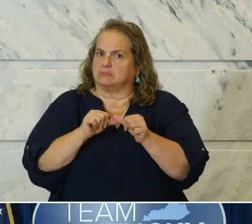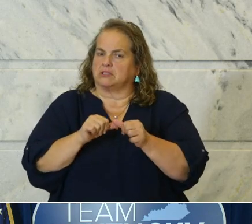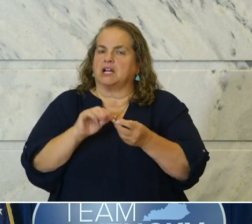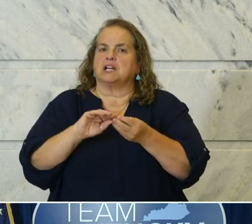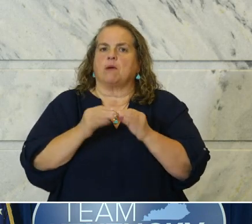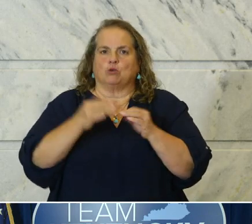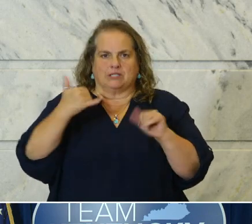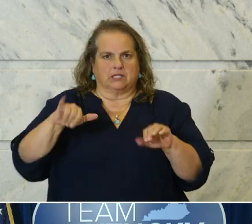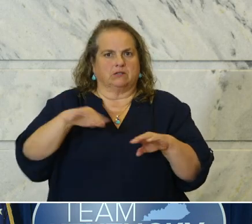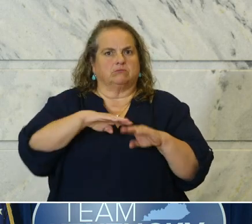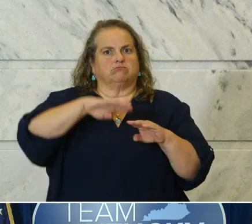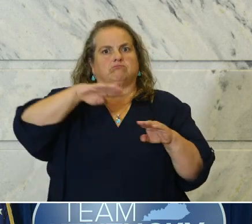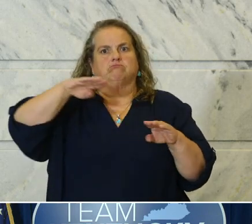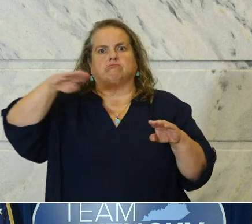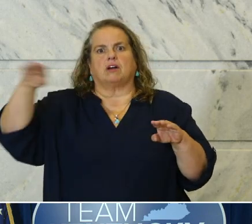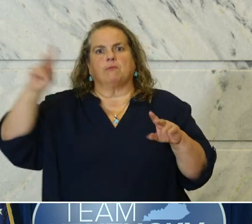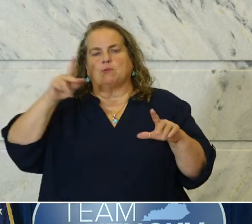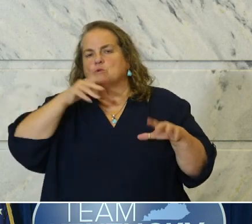number of